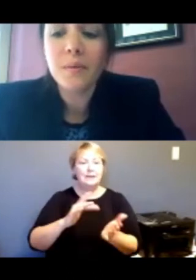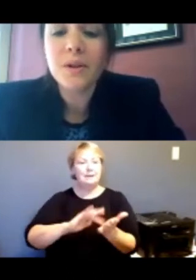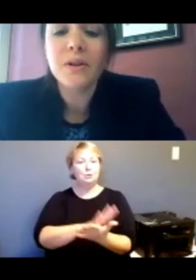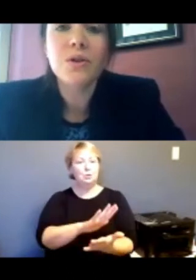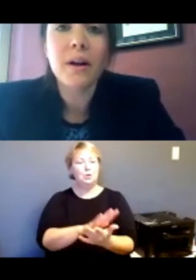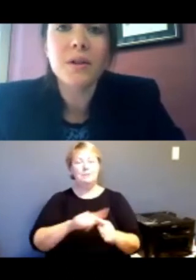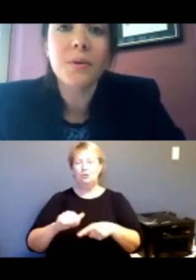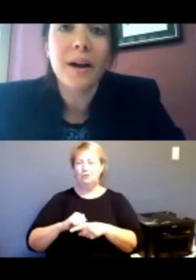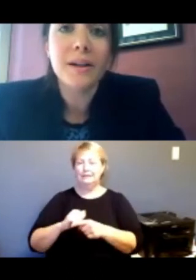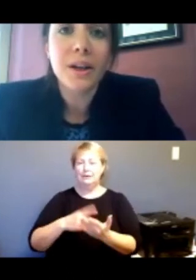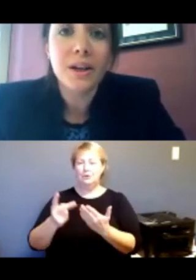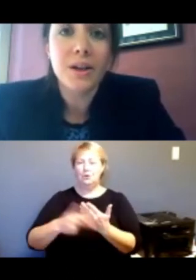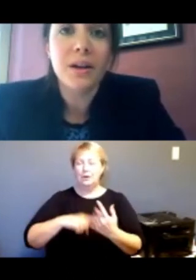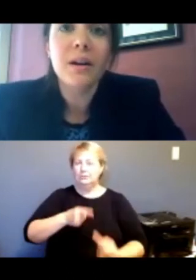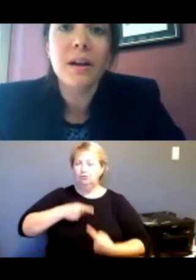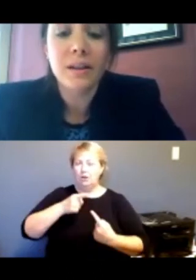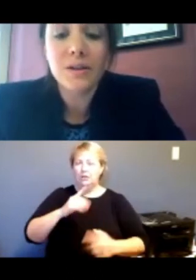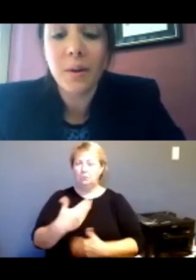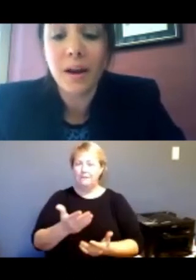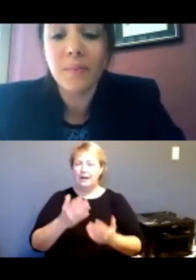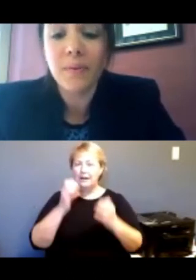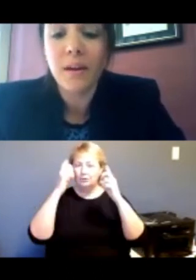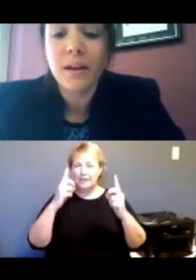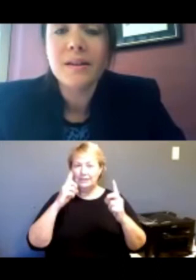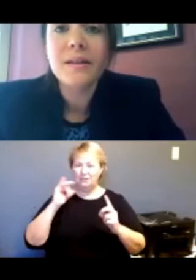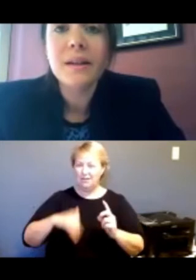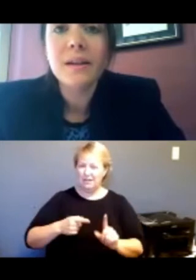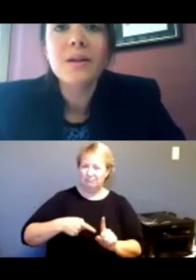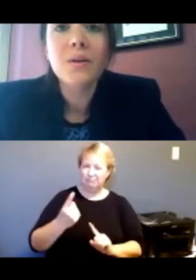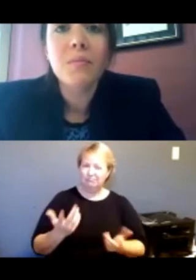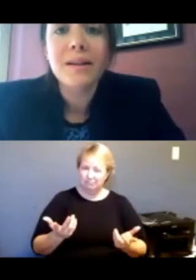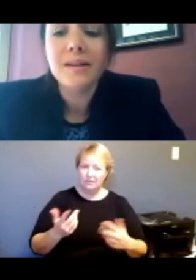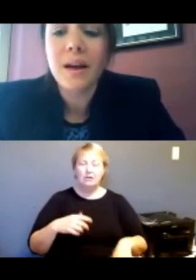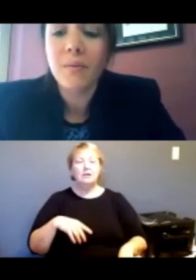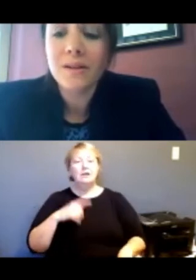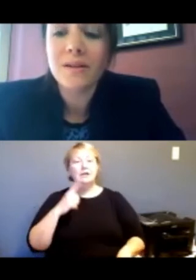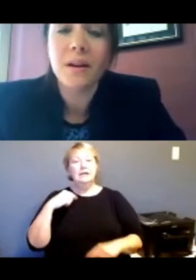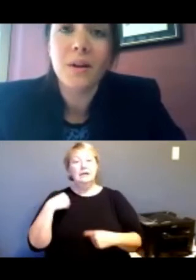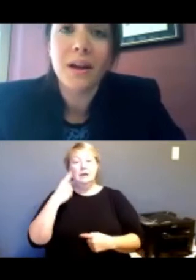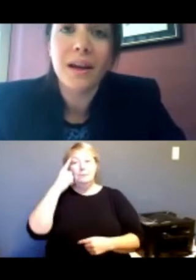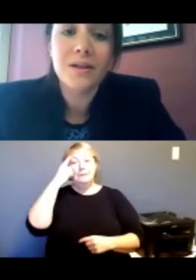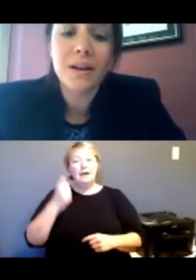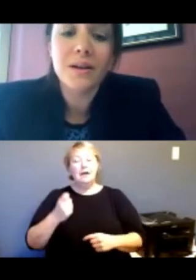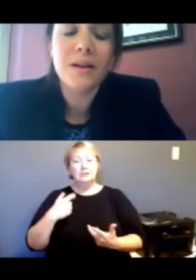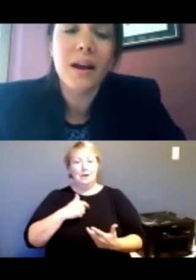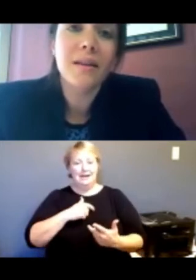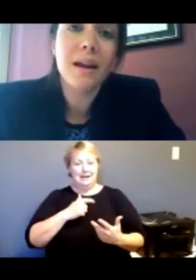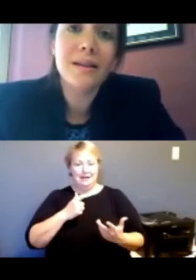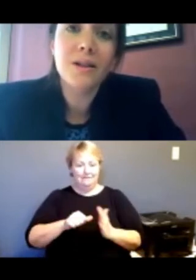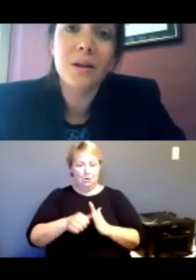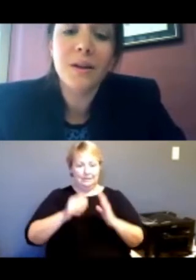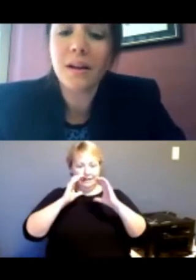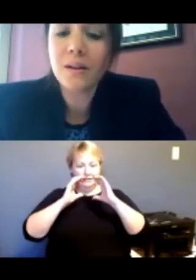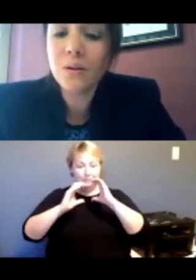residency programs often struggle to provide education in this domain. Since the Institute of Medicine's emphasis on communication skills and